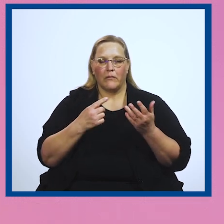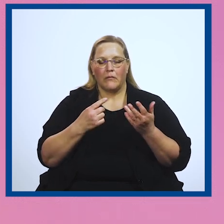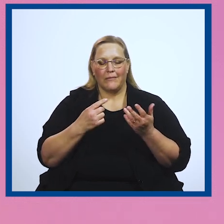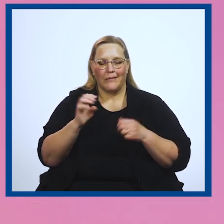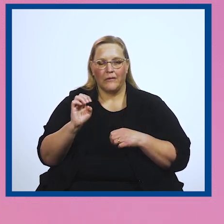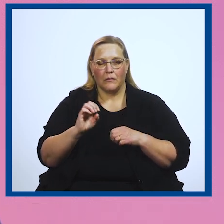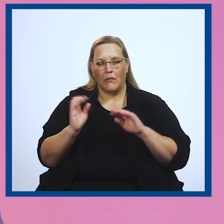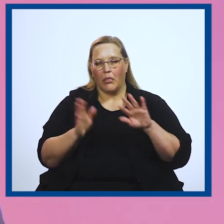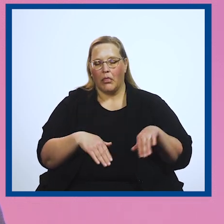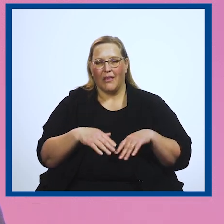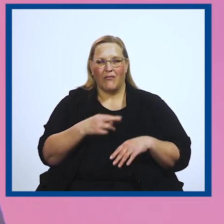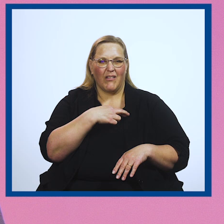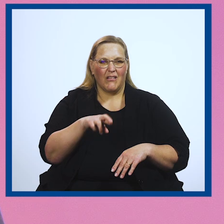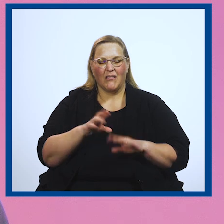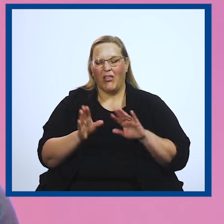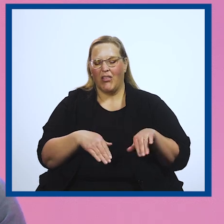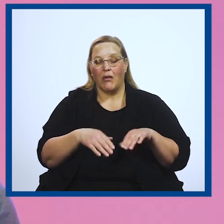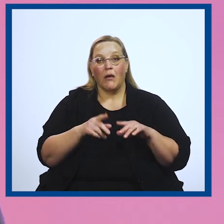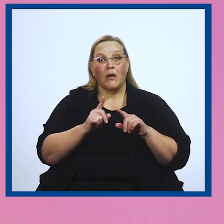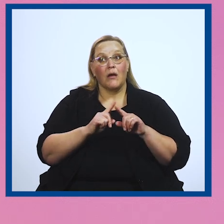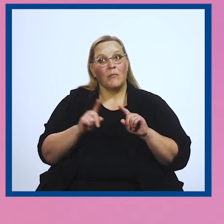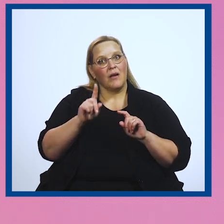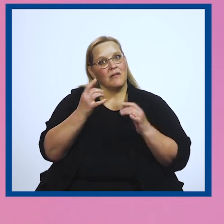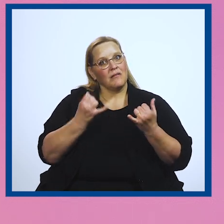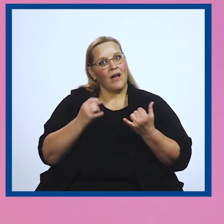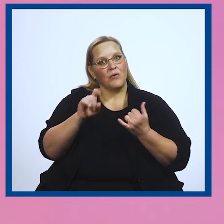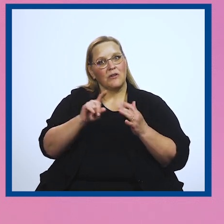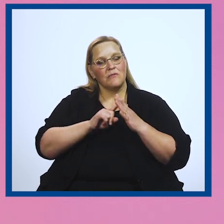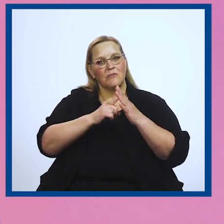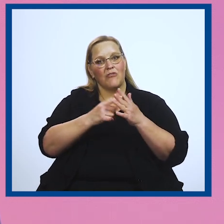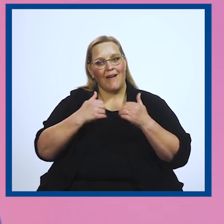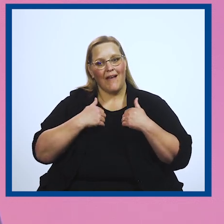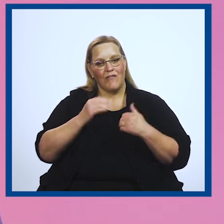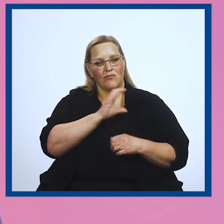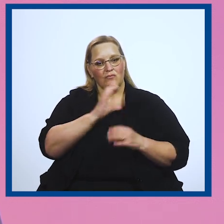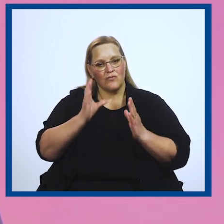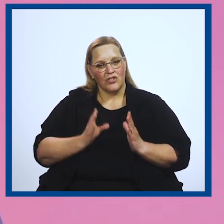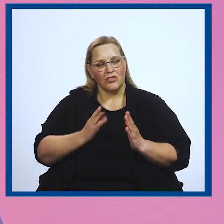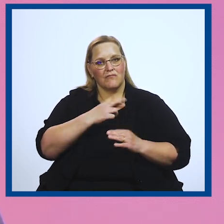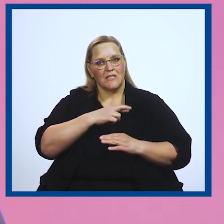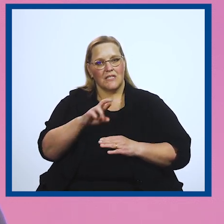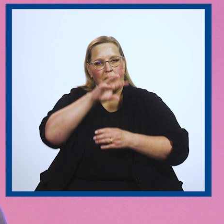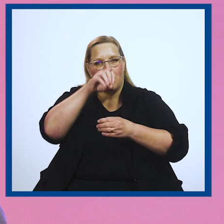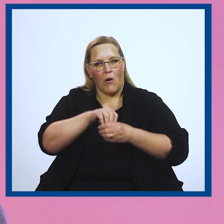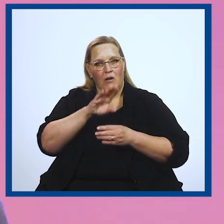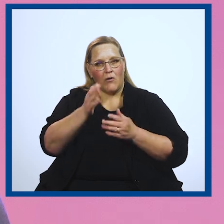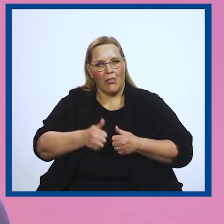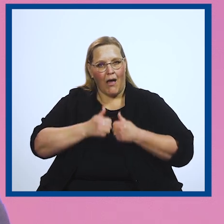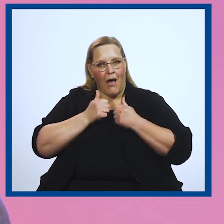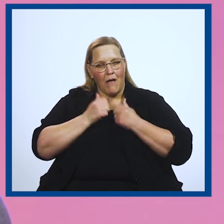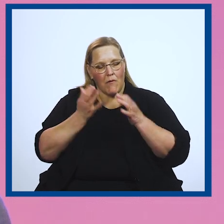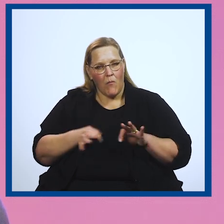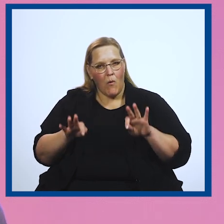chance to stop being religious. Start having Christianity as the essential part of your life, not just a part of your resume. This